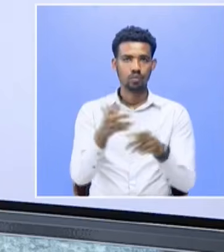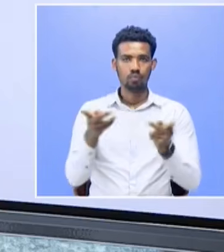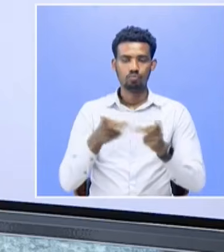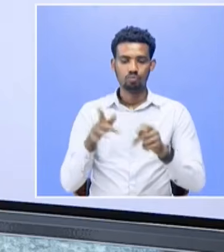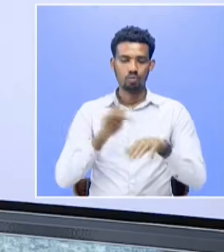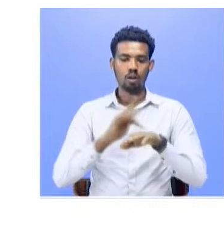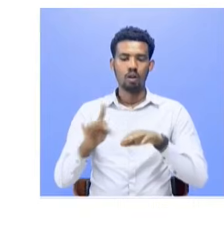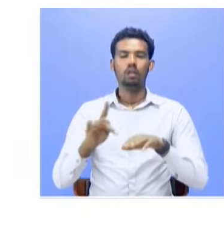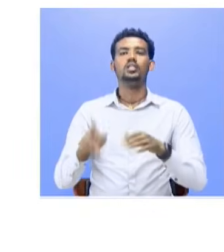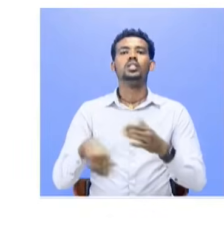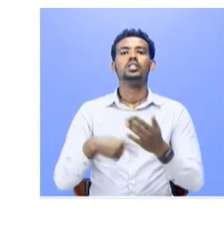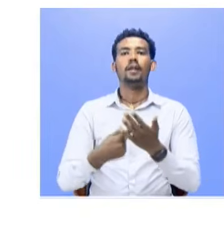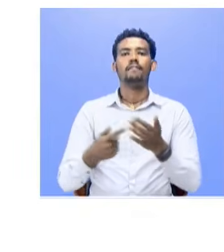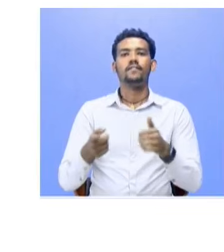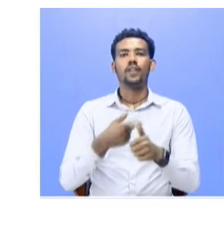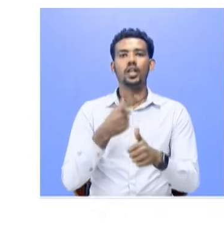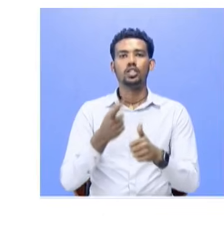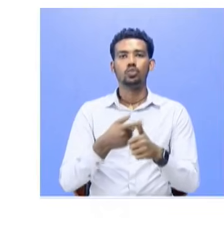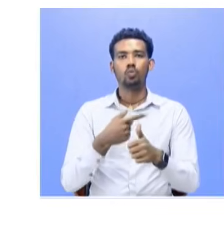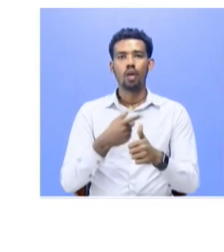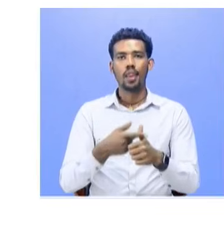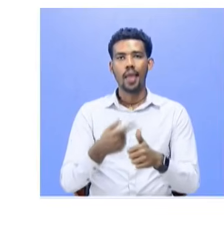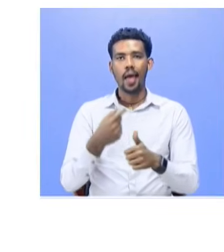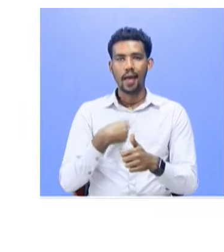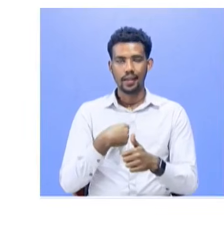the first one. I